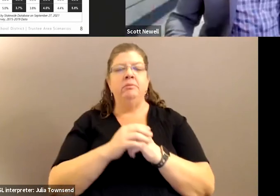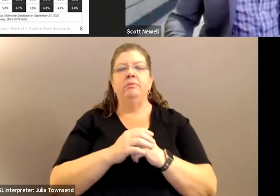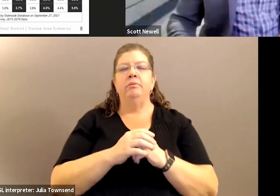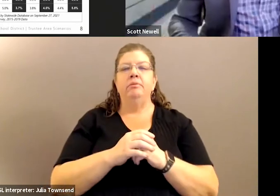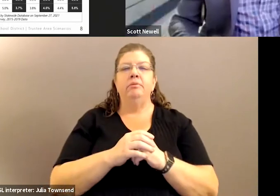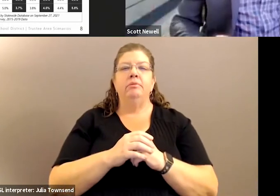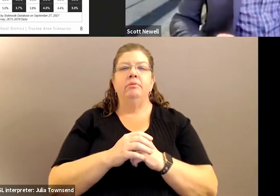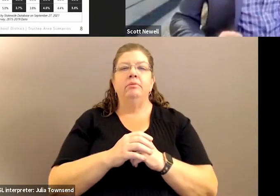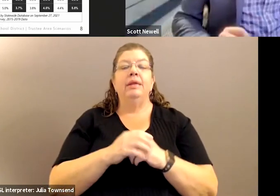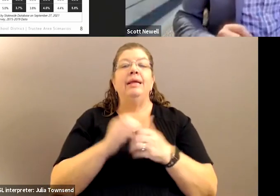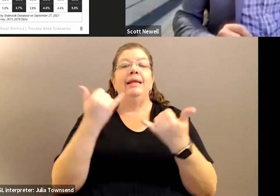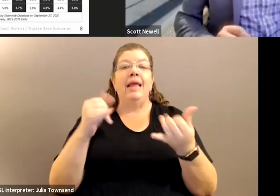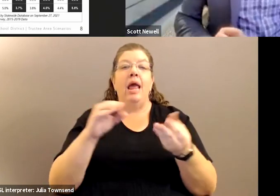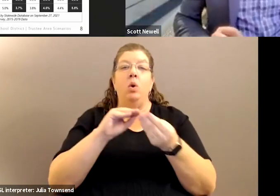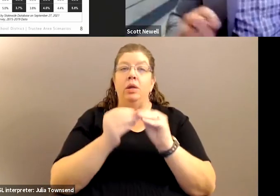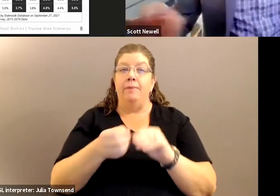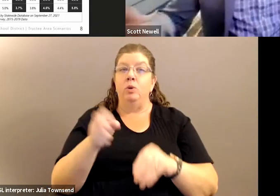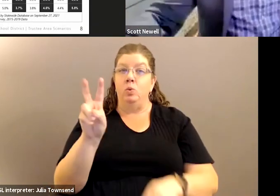to number two